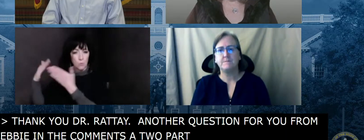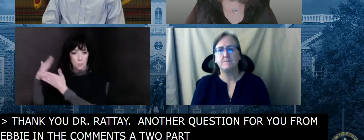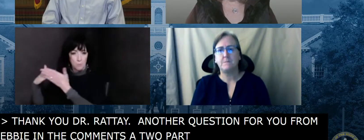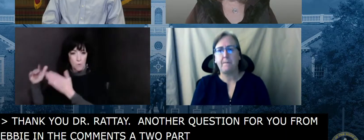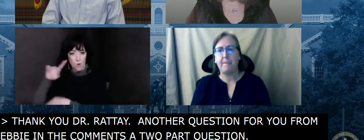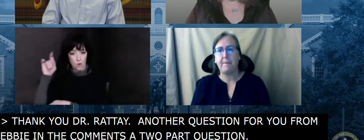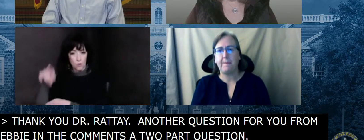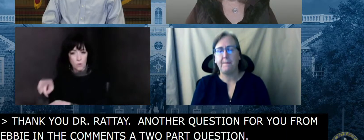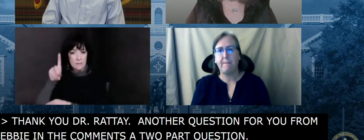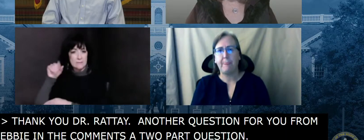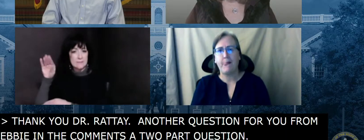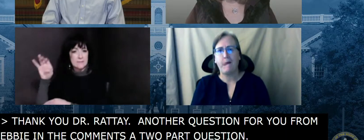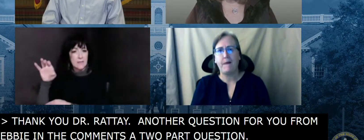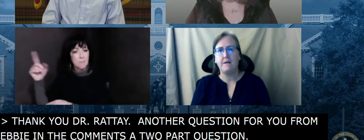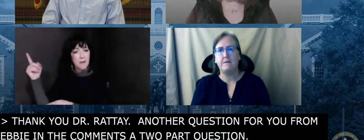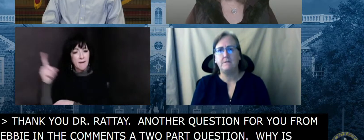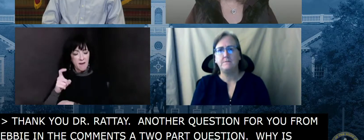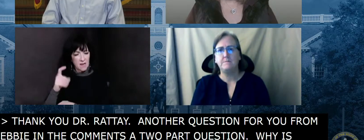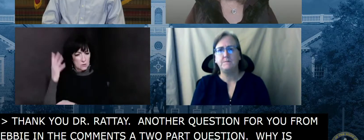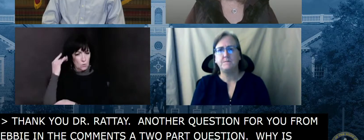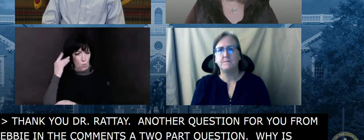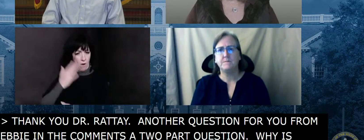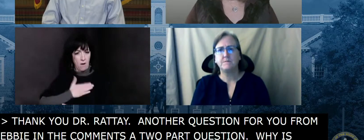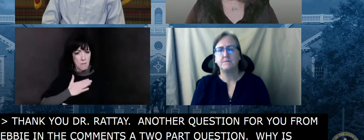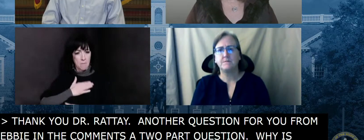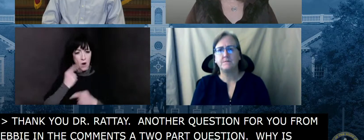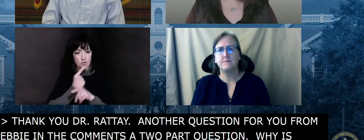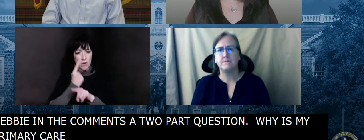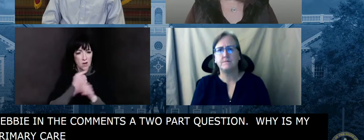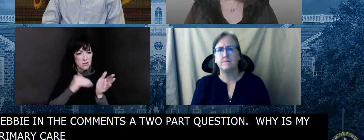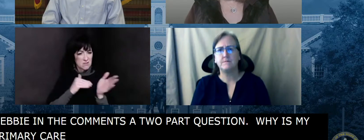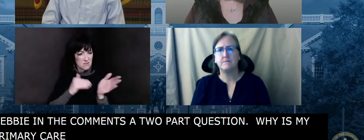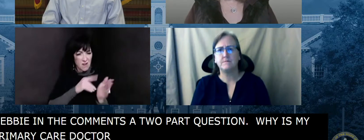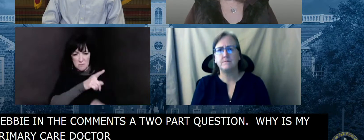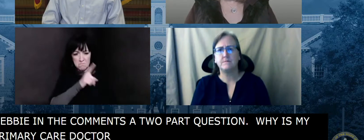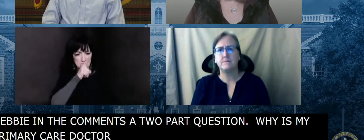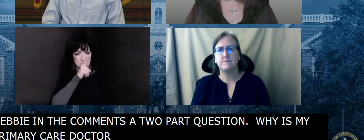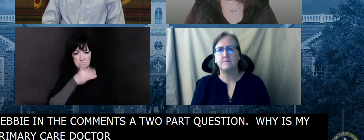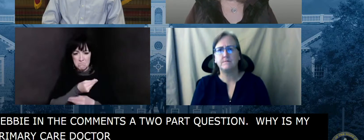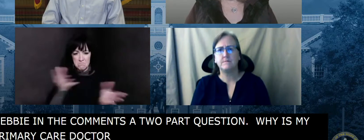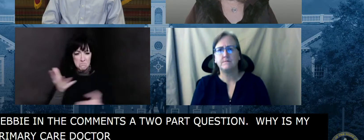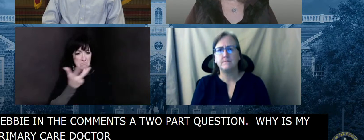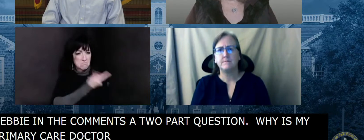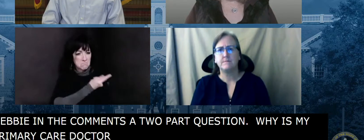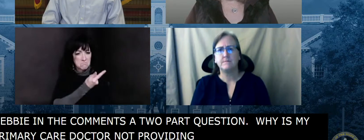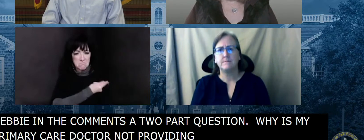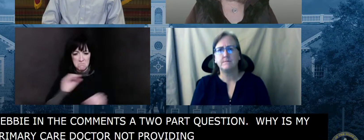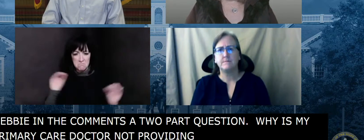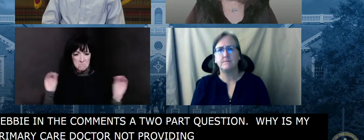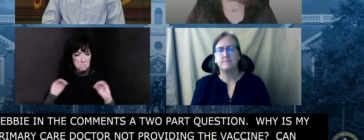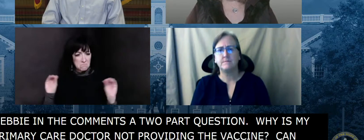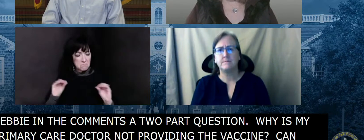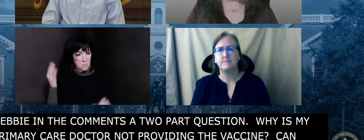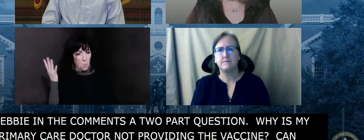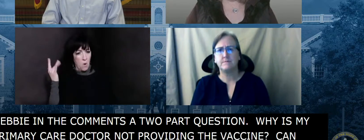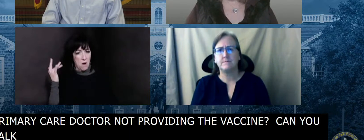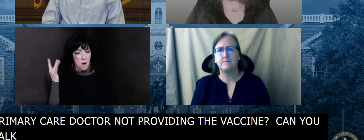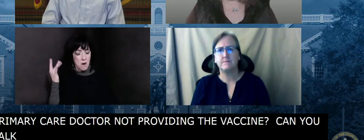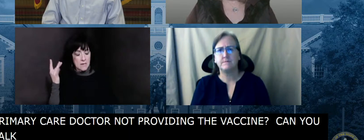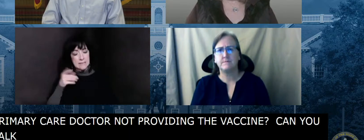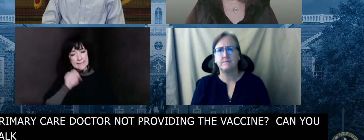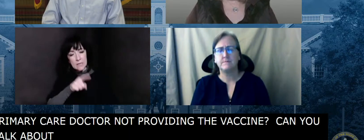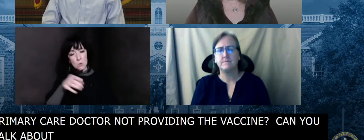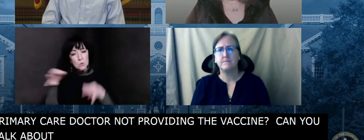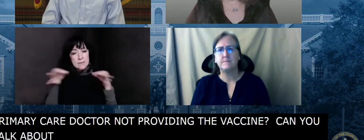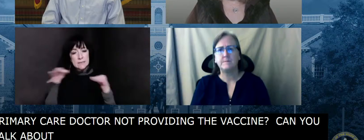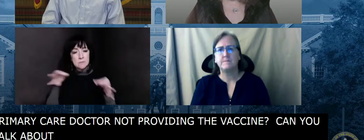why is my primary care doctor not providing the vaccine? And so can you talk about the role of primary